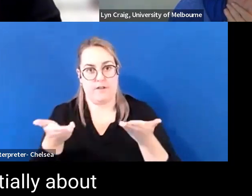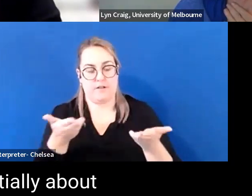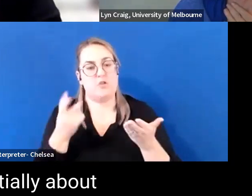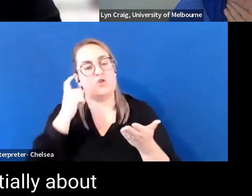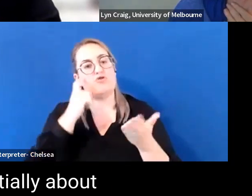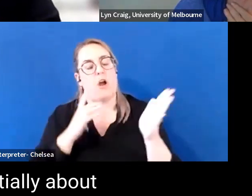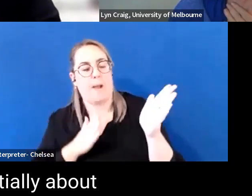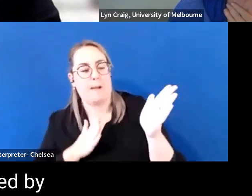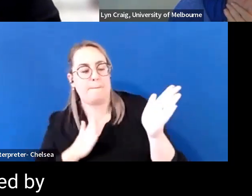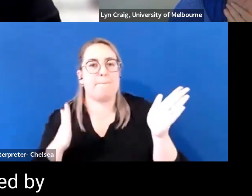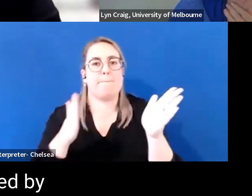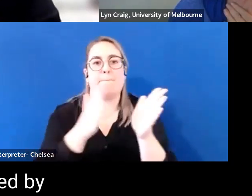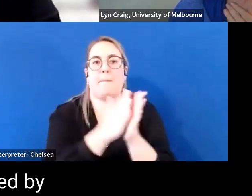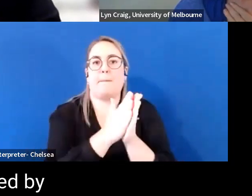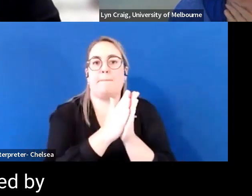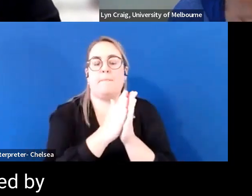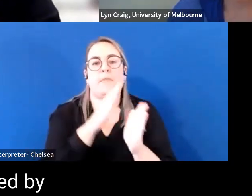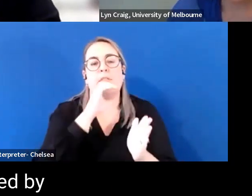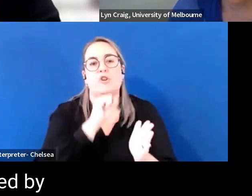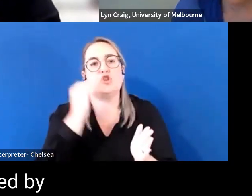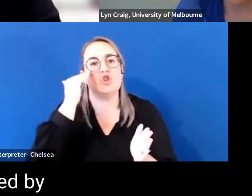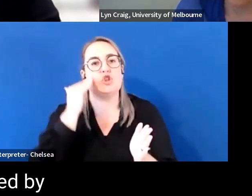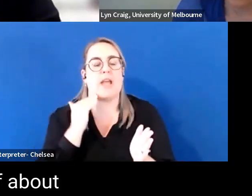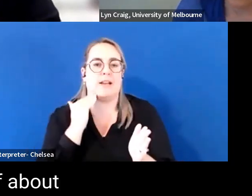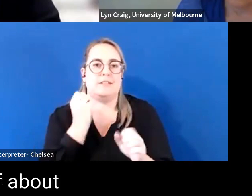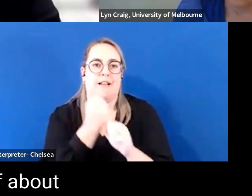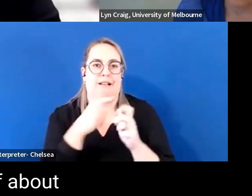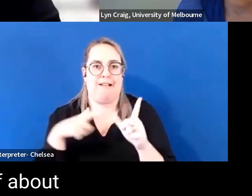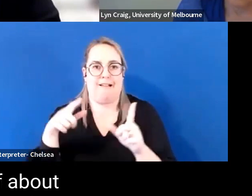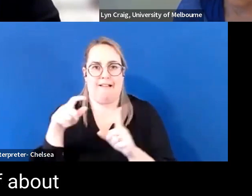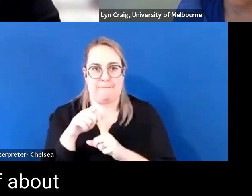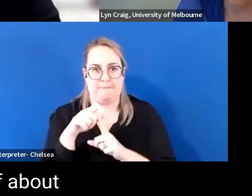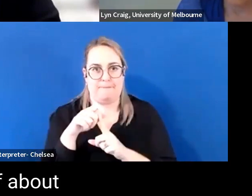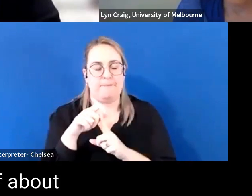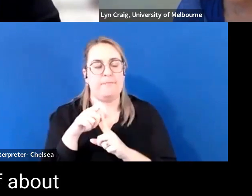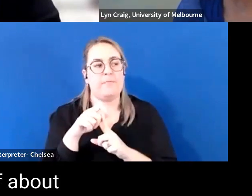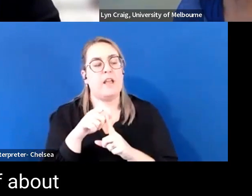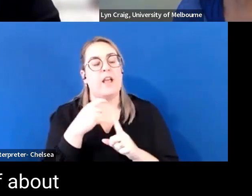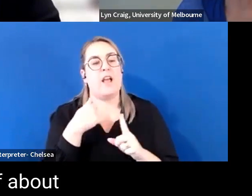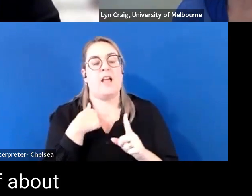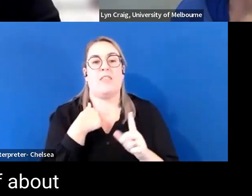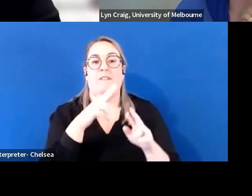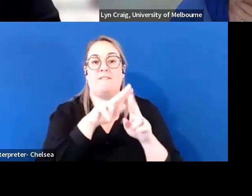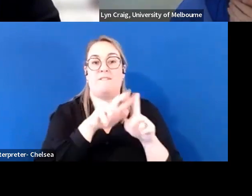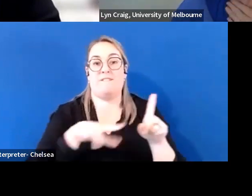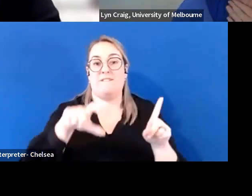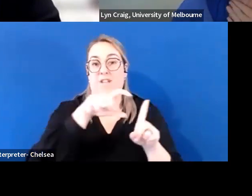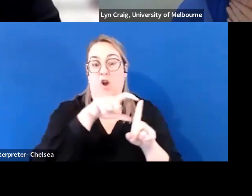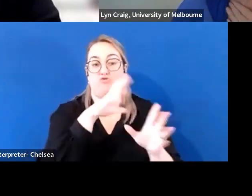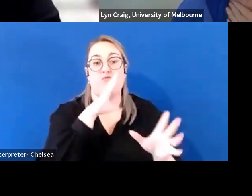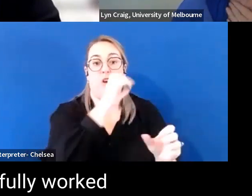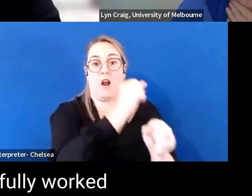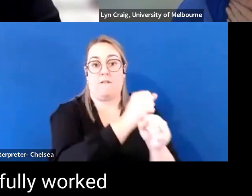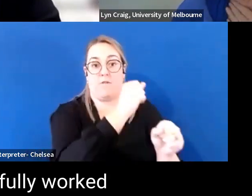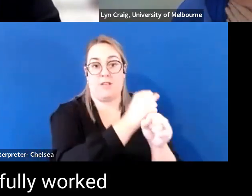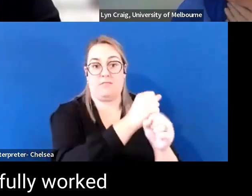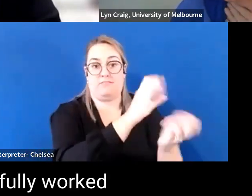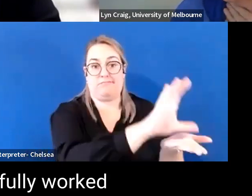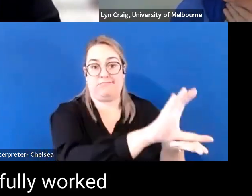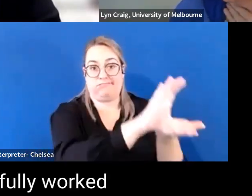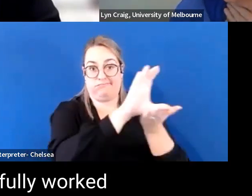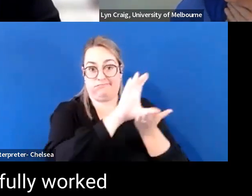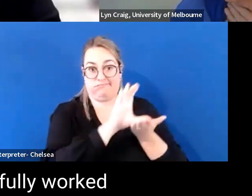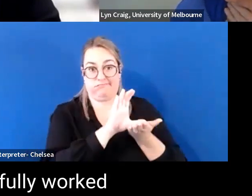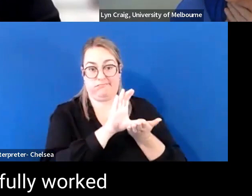gap. It was funded by the federal government to the tune of about $2 billion at that time. That decision